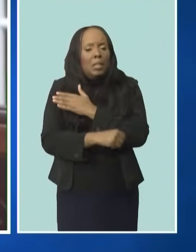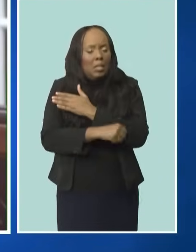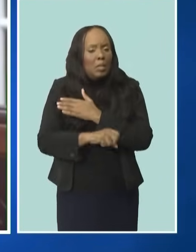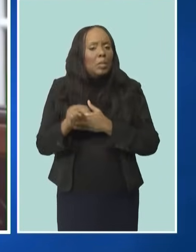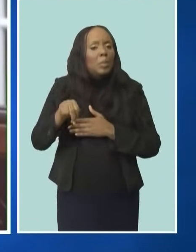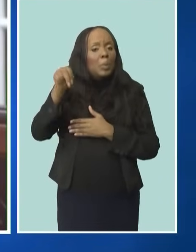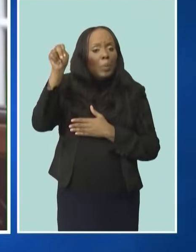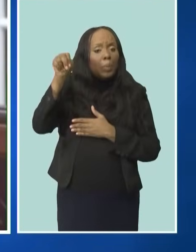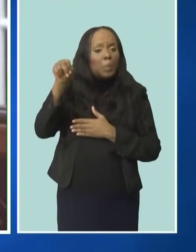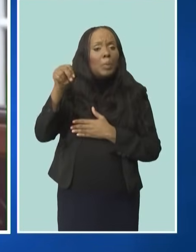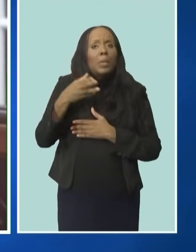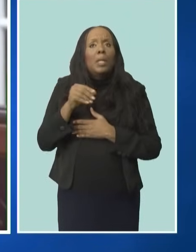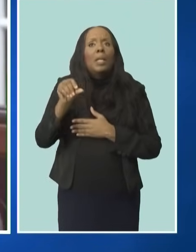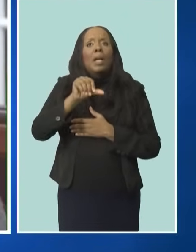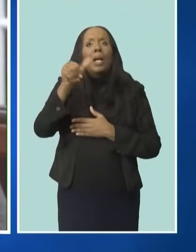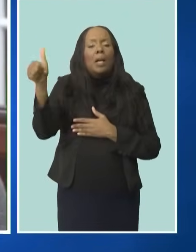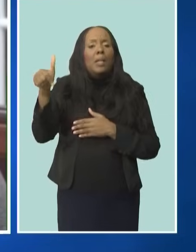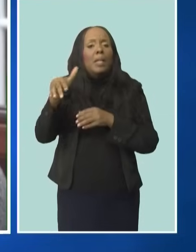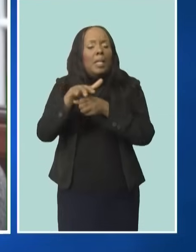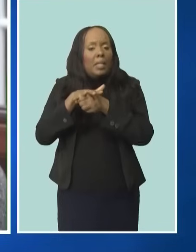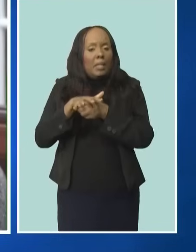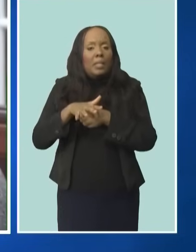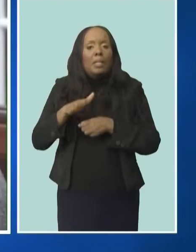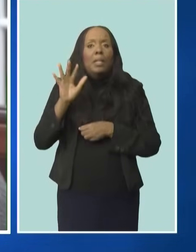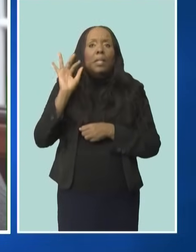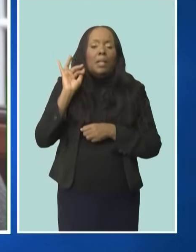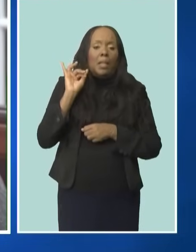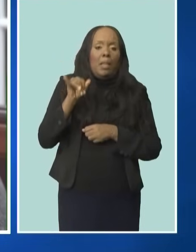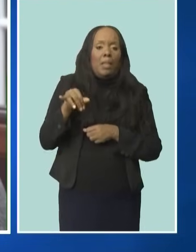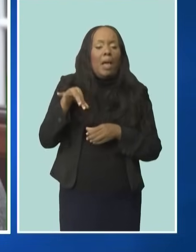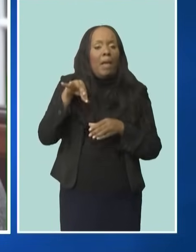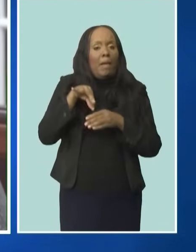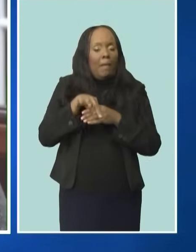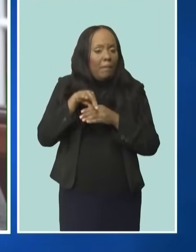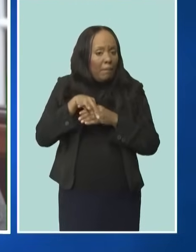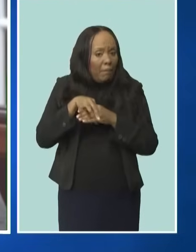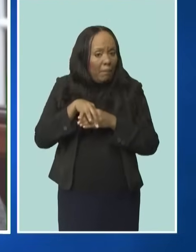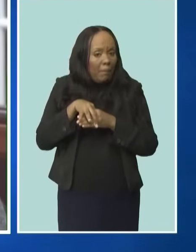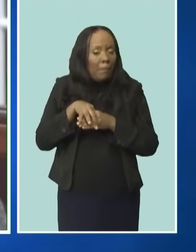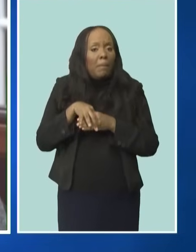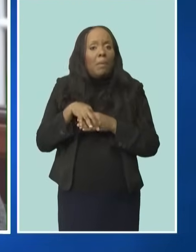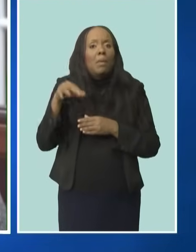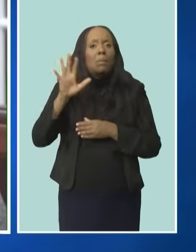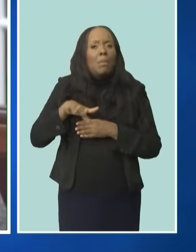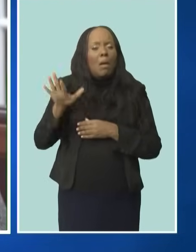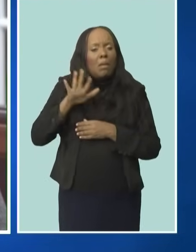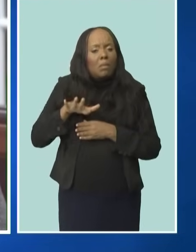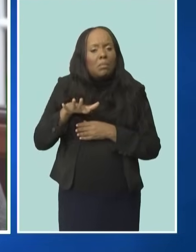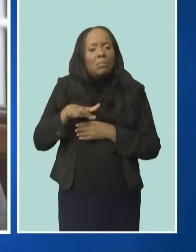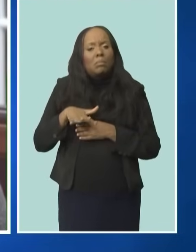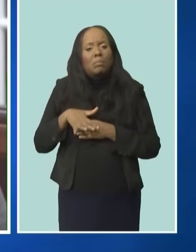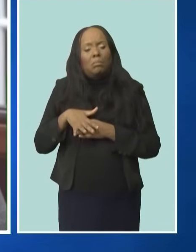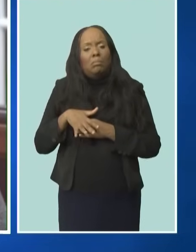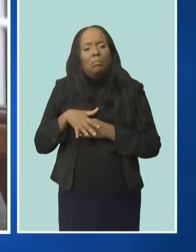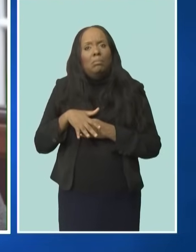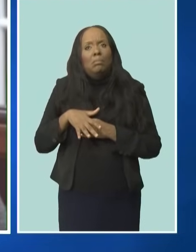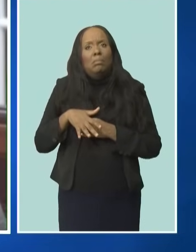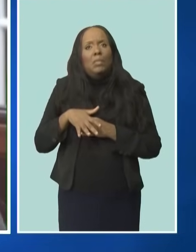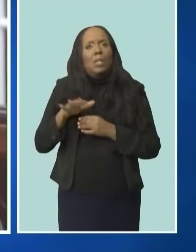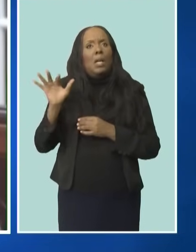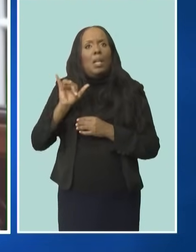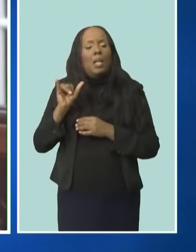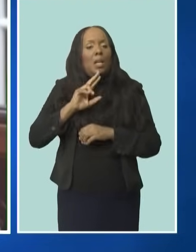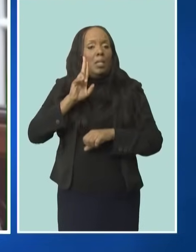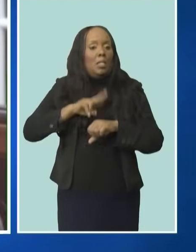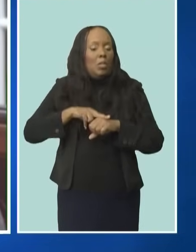and others, the votes garnered even with a lesser turnout approximate to that which is garnered with